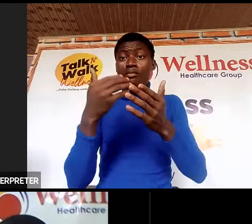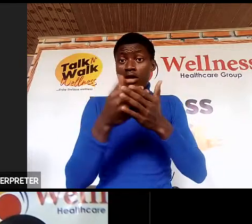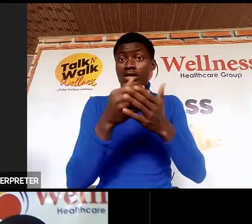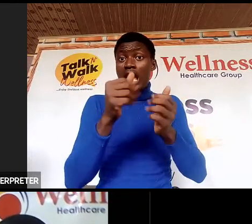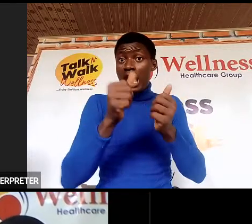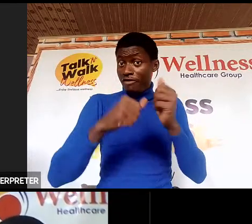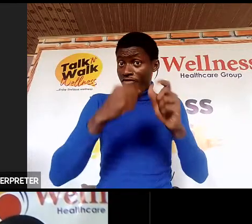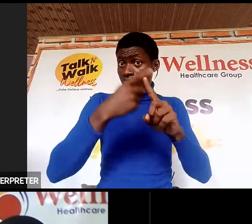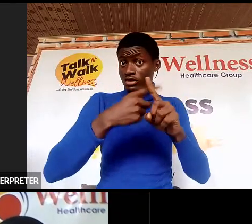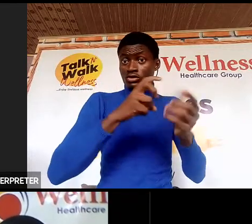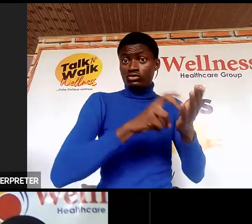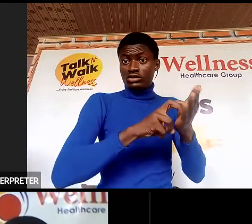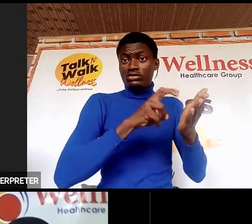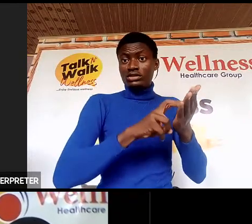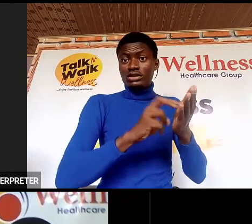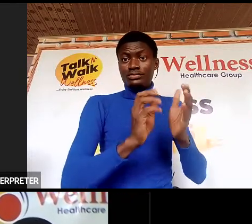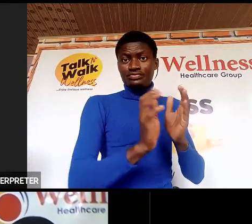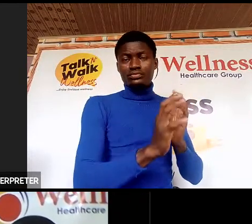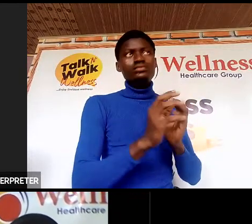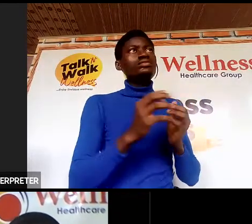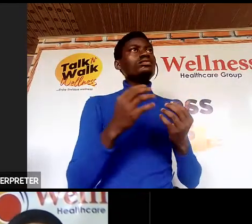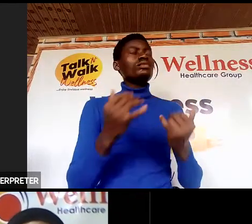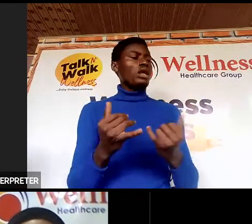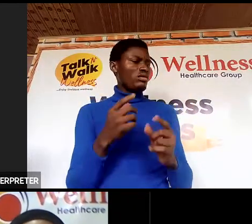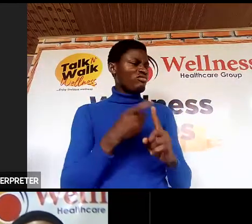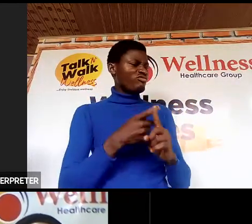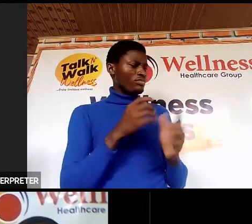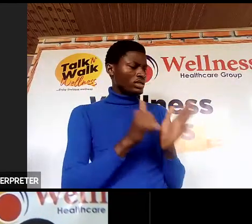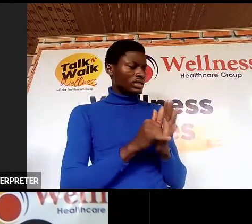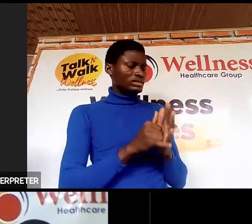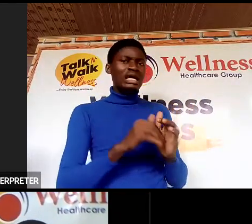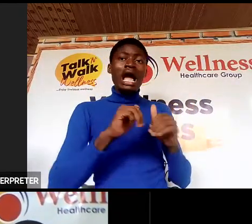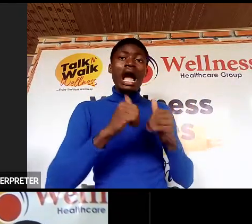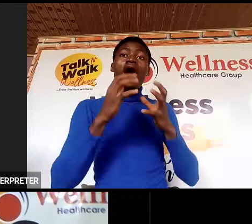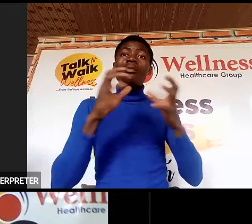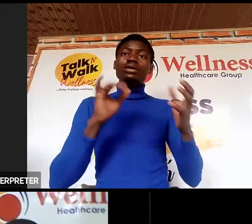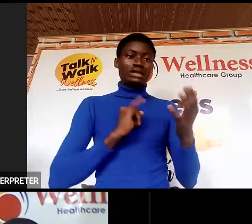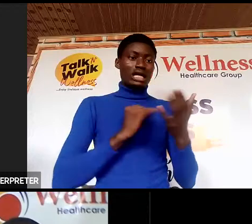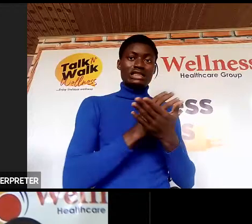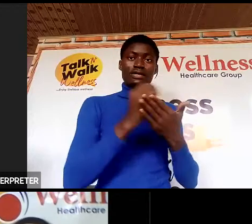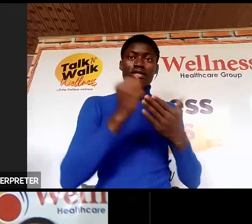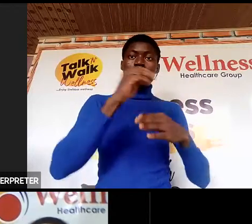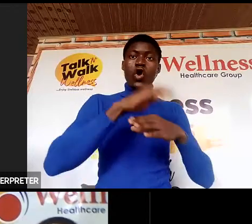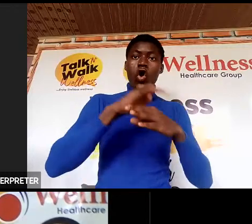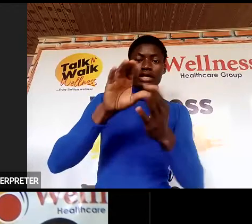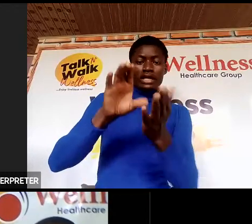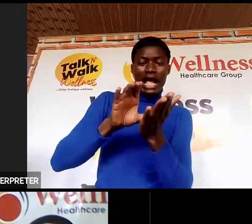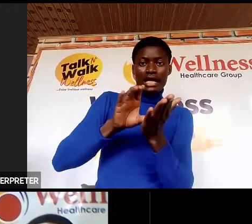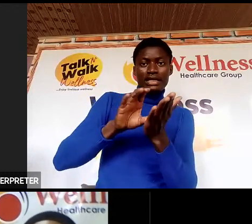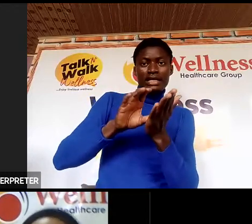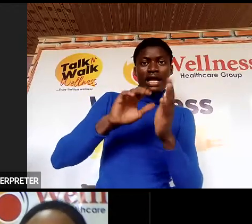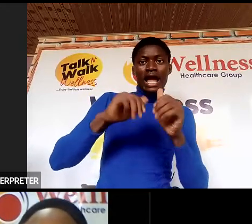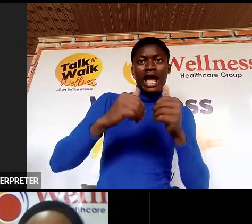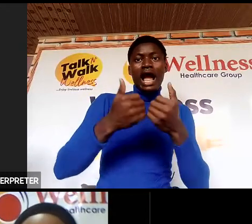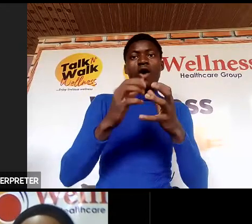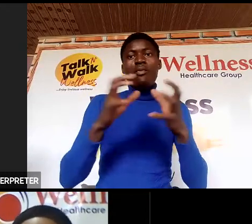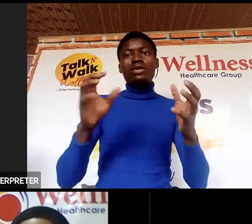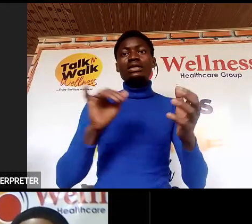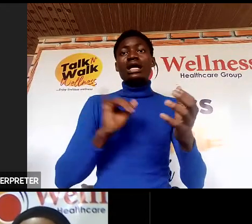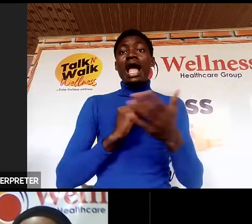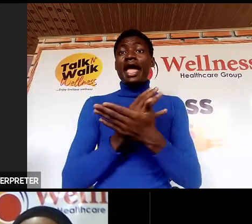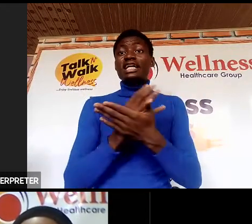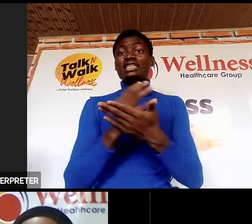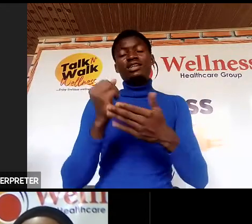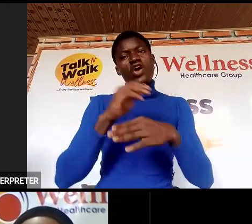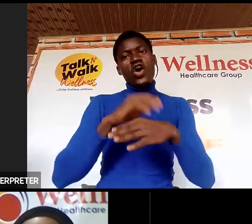much am I spending on food? How much am I spending on this? But on that, just like when people talk about tithes and offering, that you first remove it before you start spending